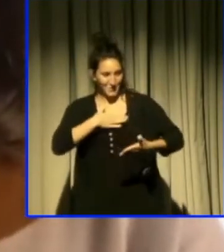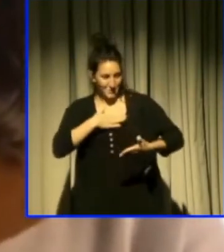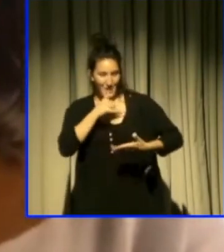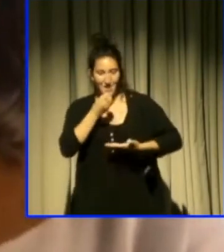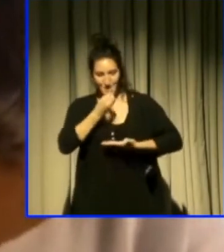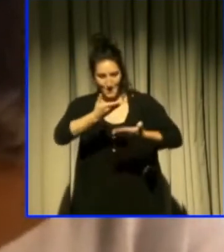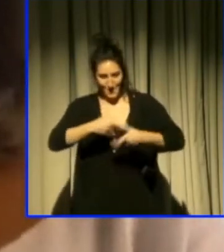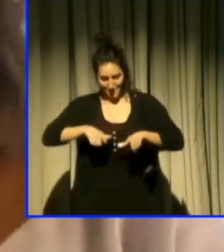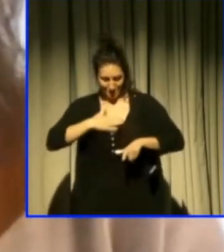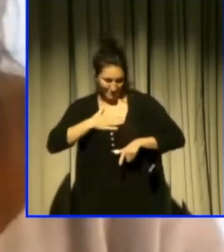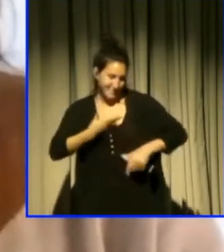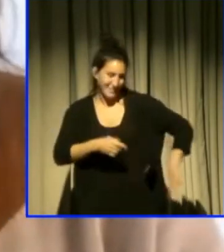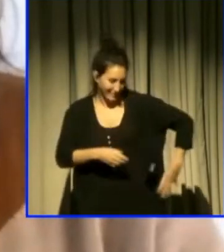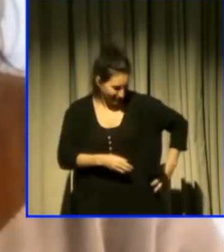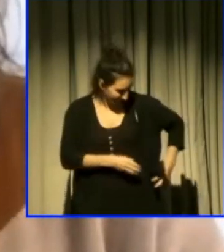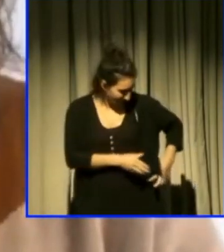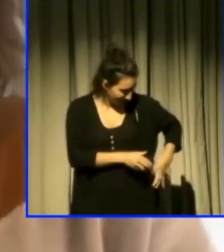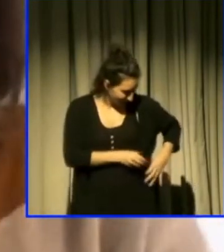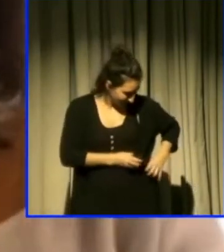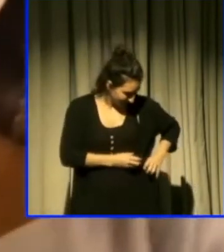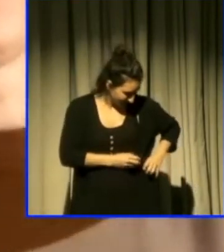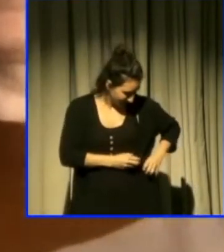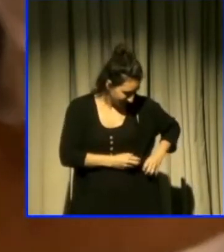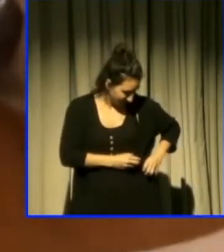And hey, there I am again.